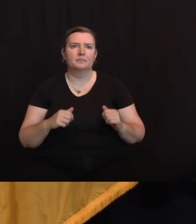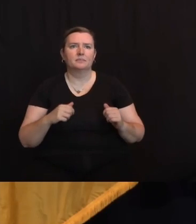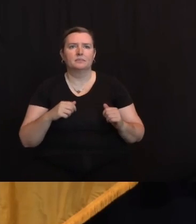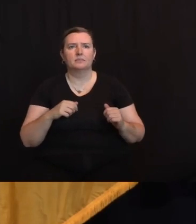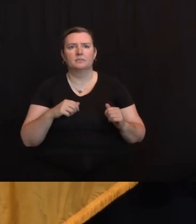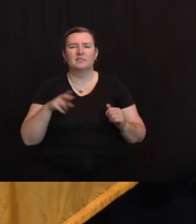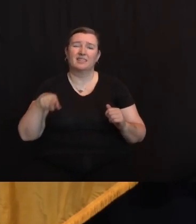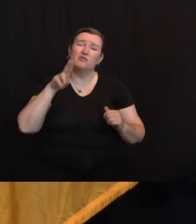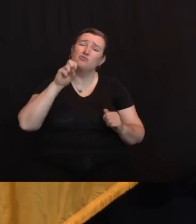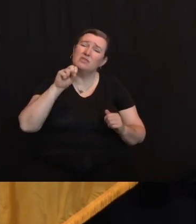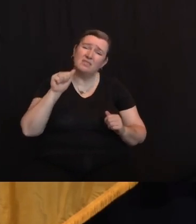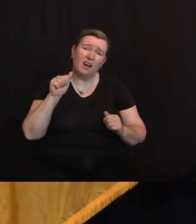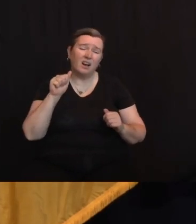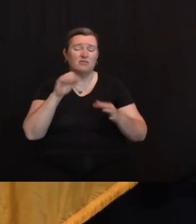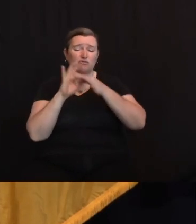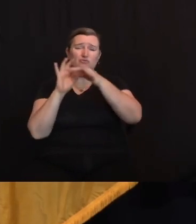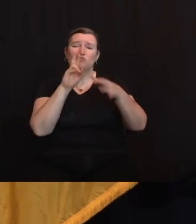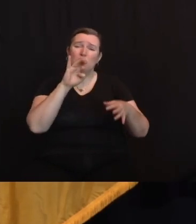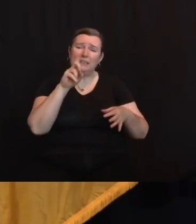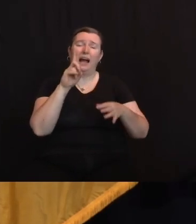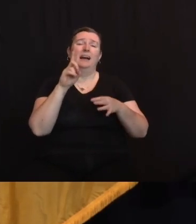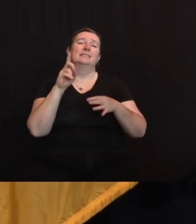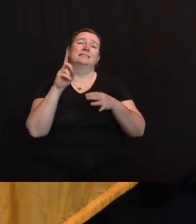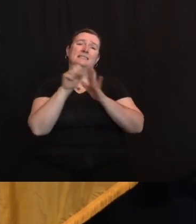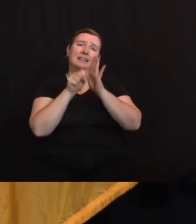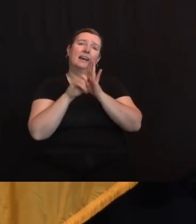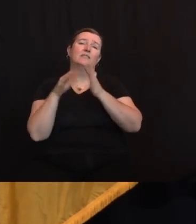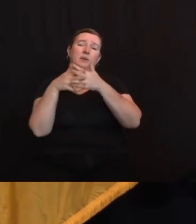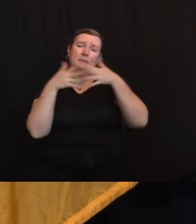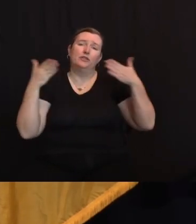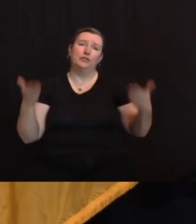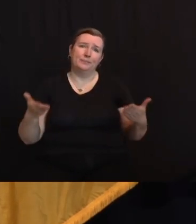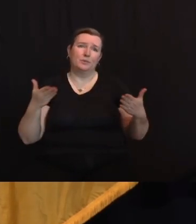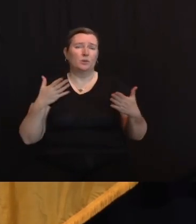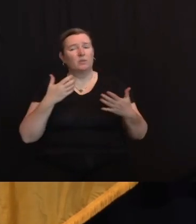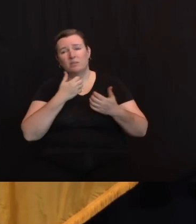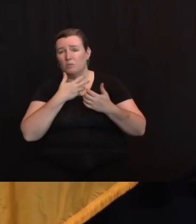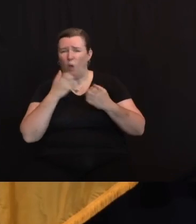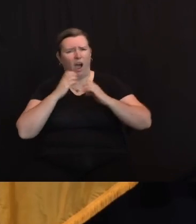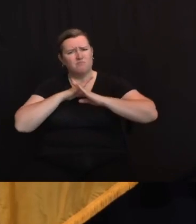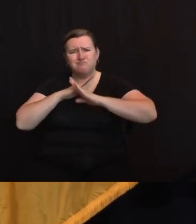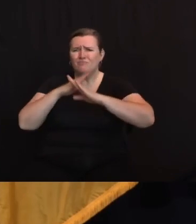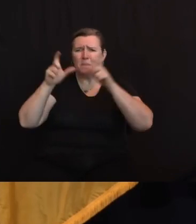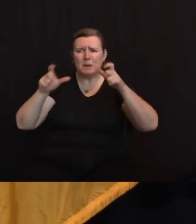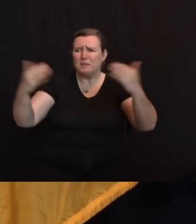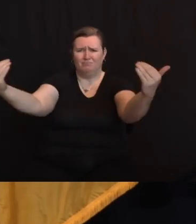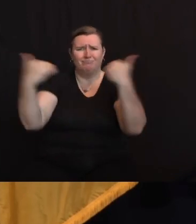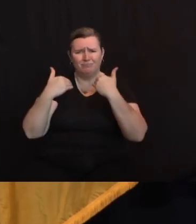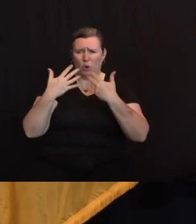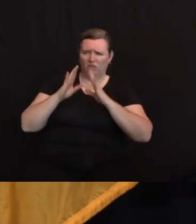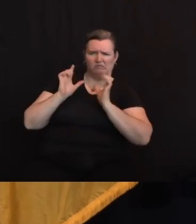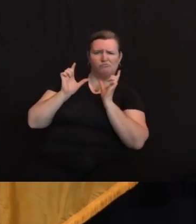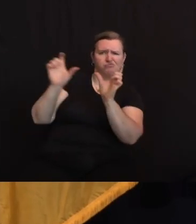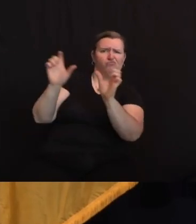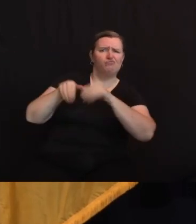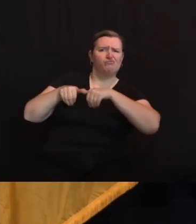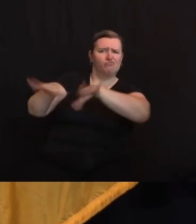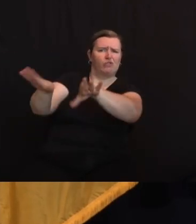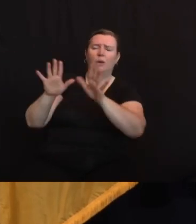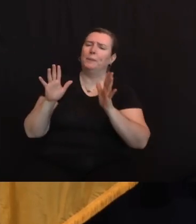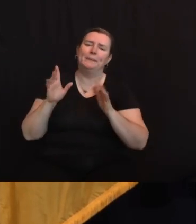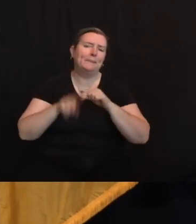I say this with a heavy heart. I would love to be able to stop people and turn them around at our borders, whether that's Newark Liberty